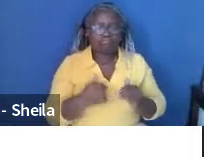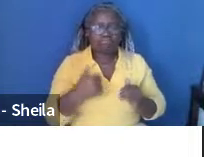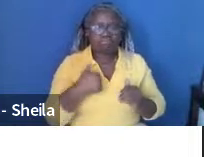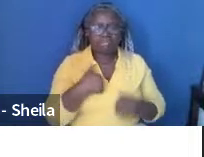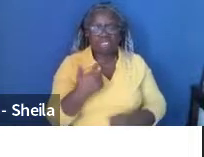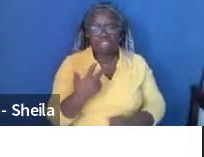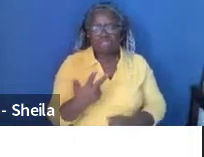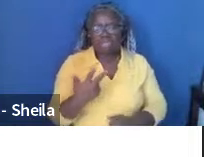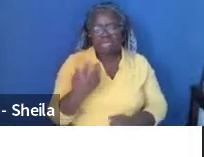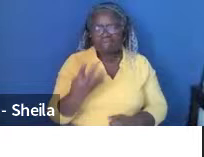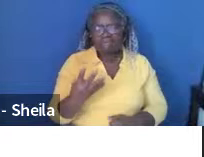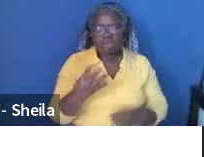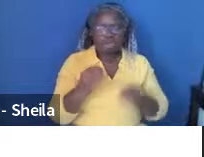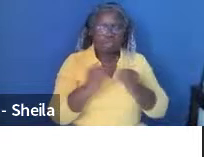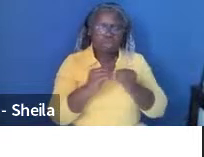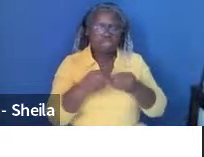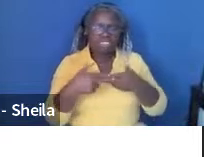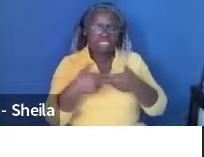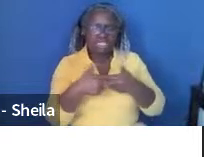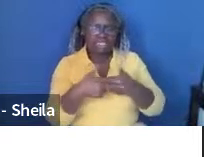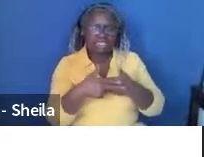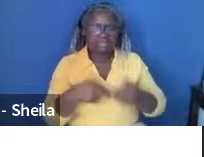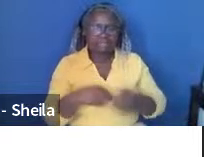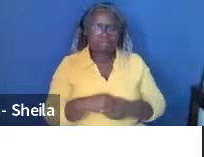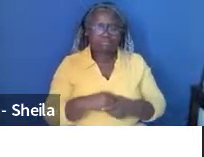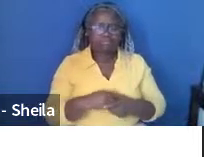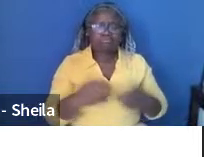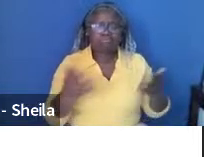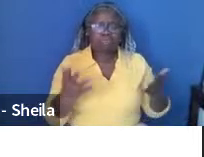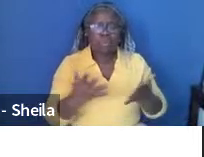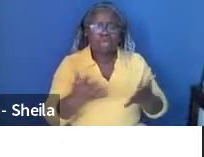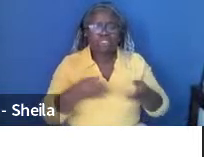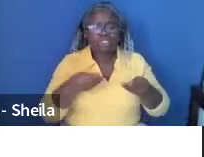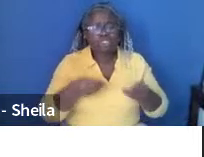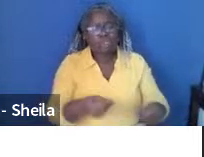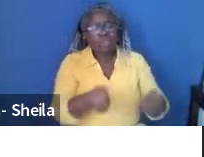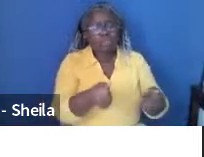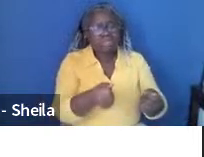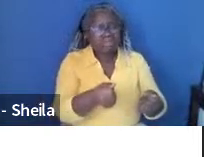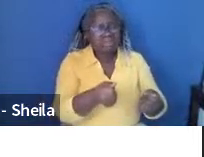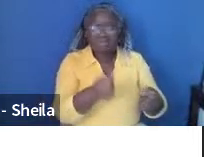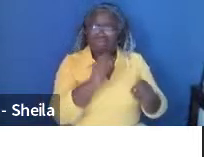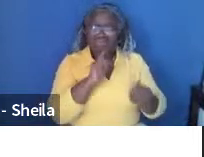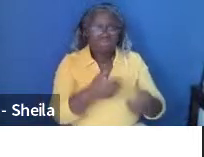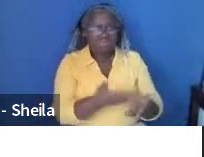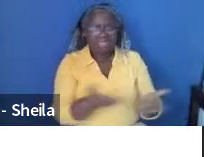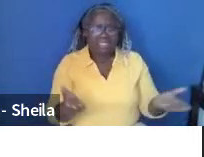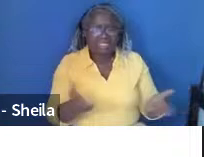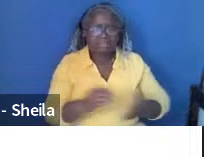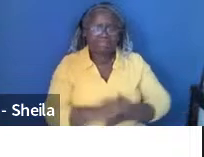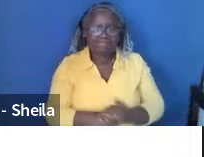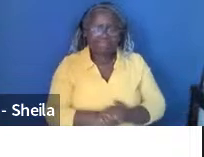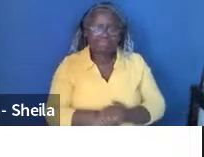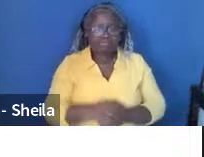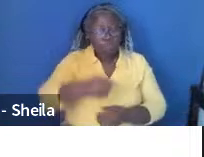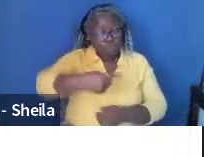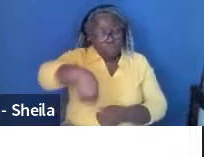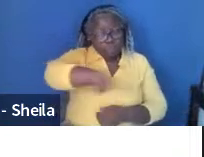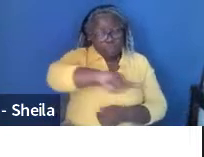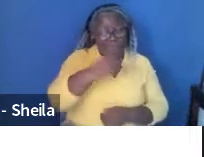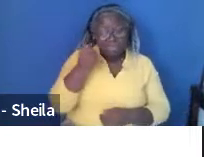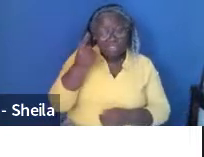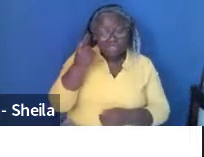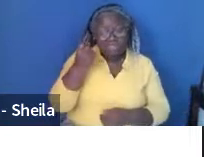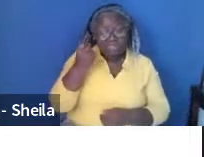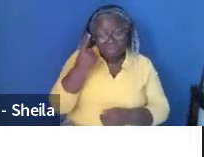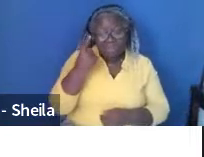Solutioning. So as many of you can appreciate, we have a whole bunch of hospitals already built and a whole bunch